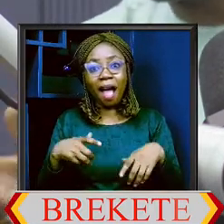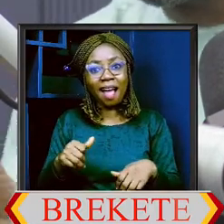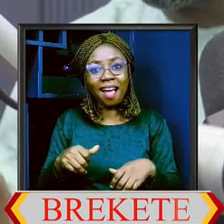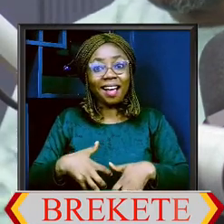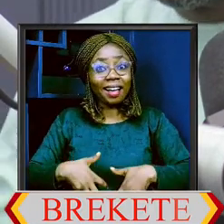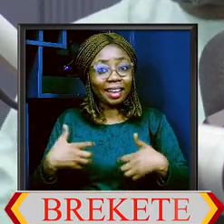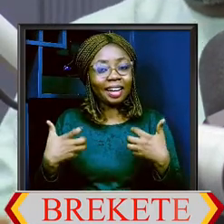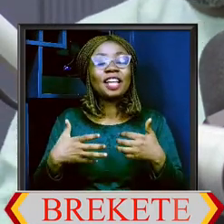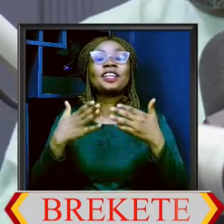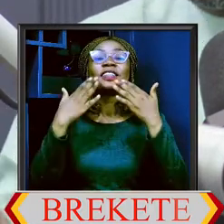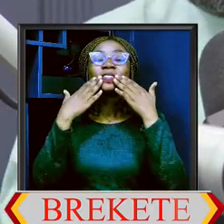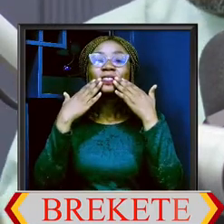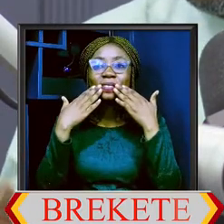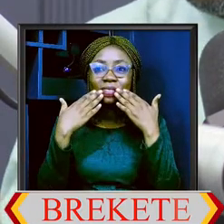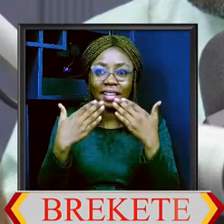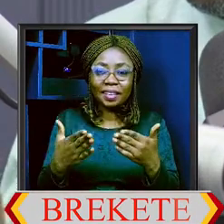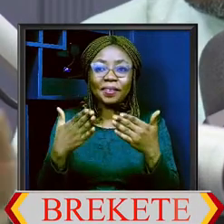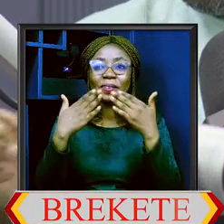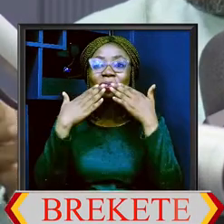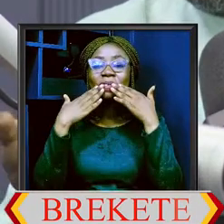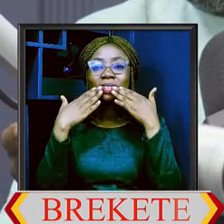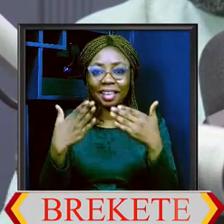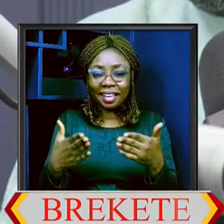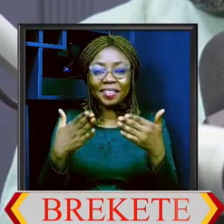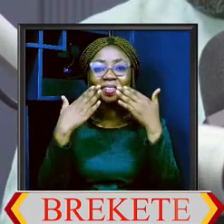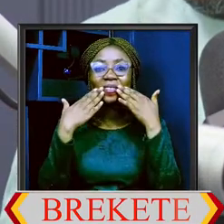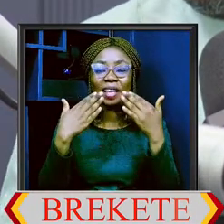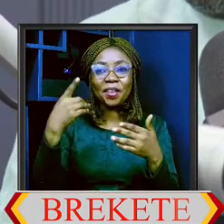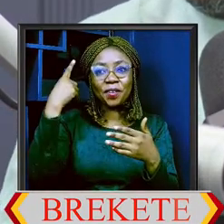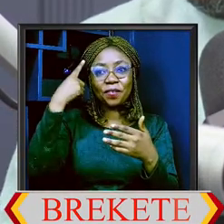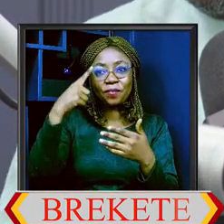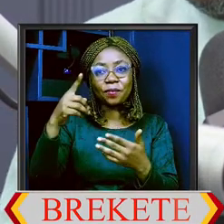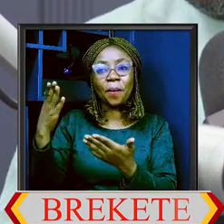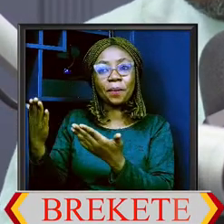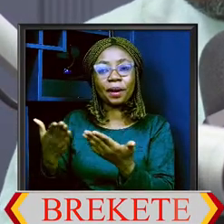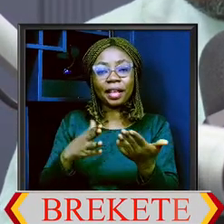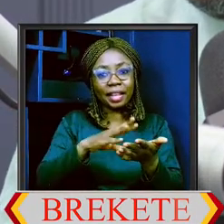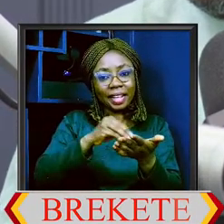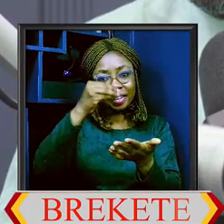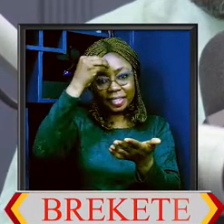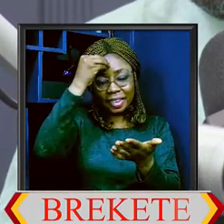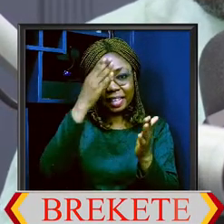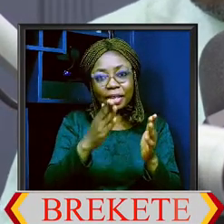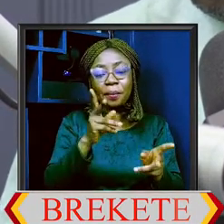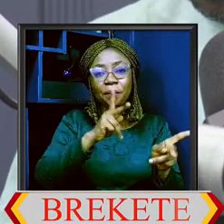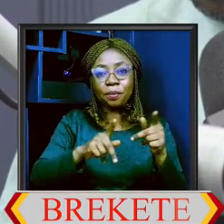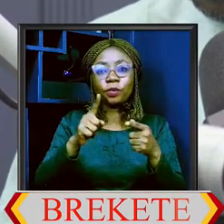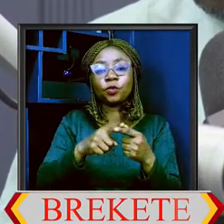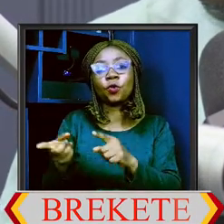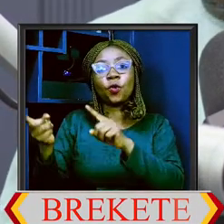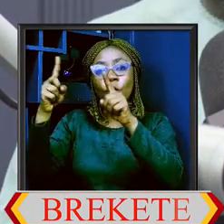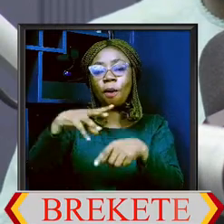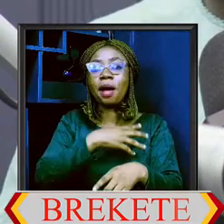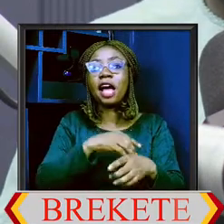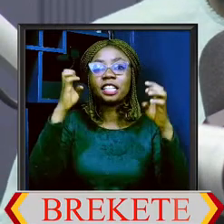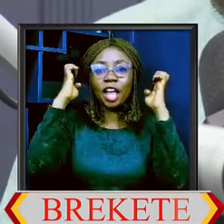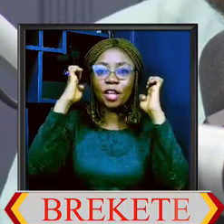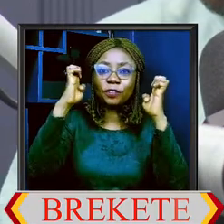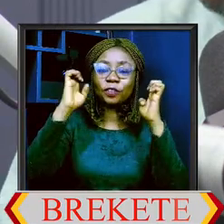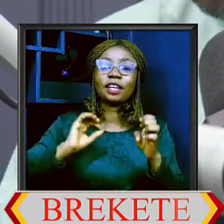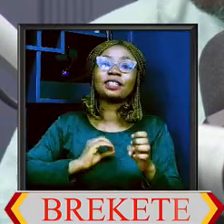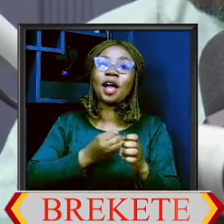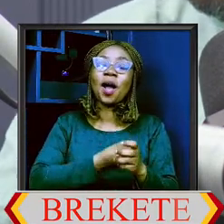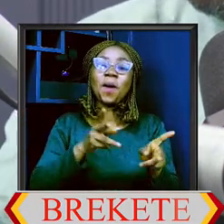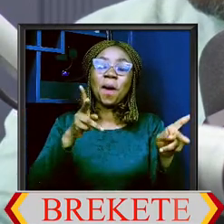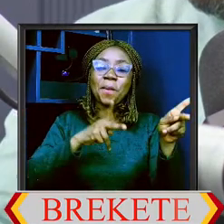complain you for profor thank you for bringing leared people to come and educate our people yes sir thank you sir